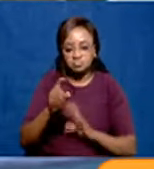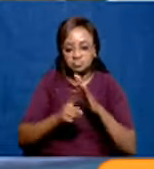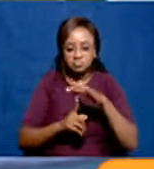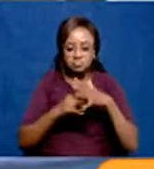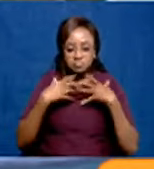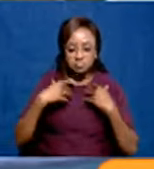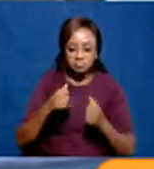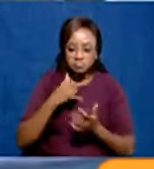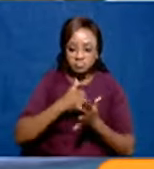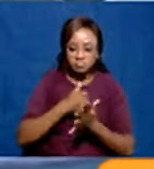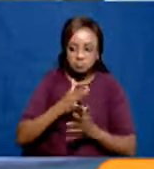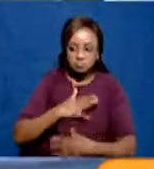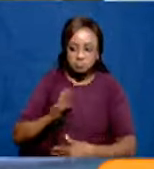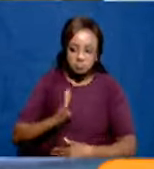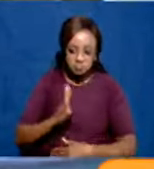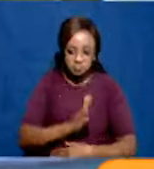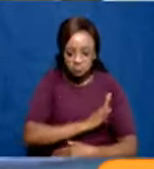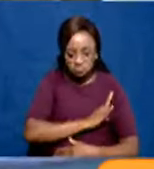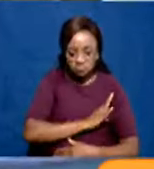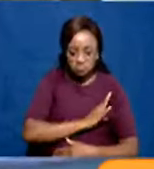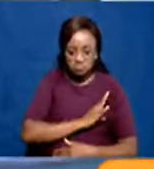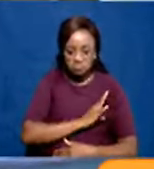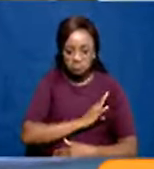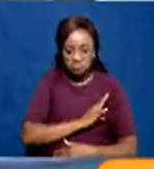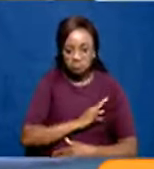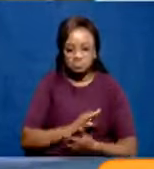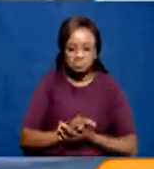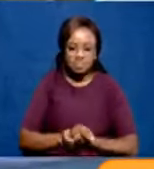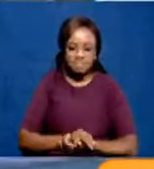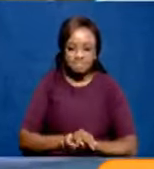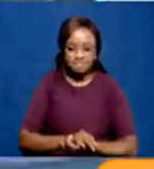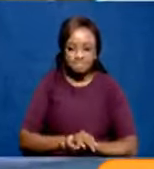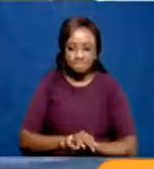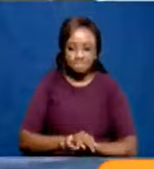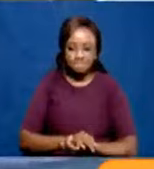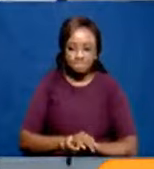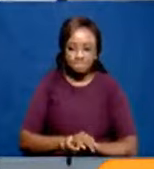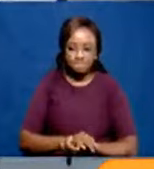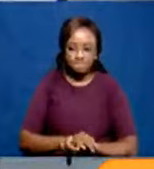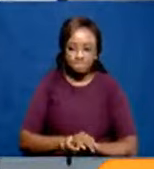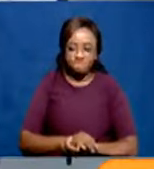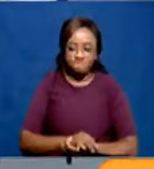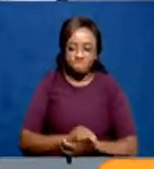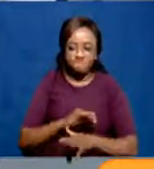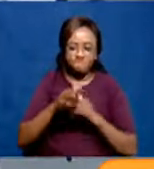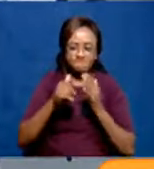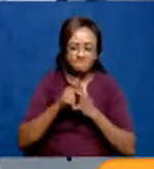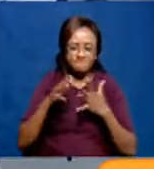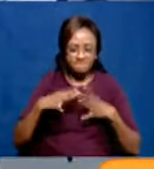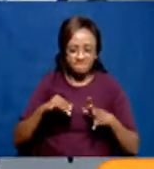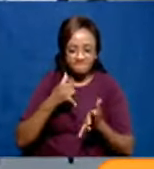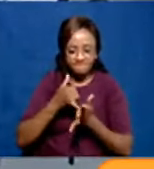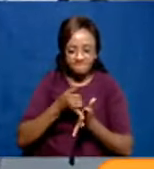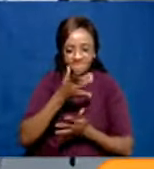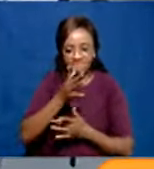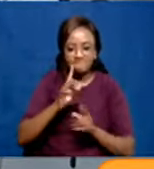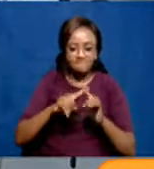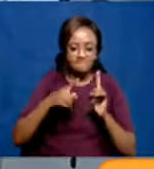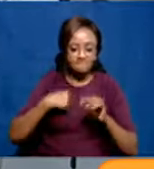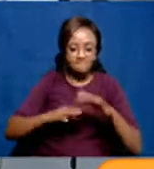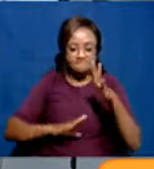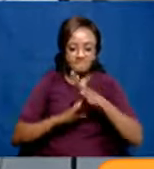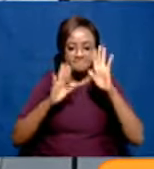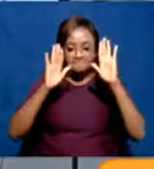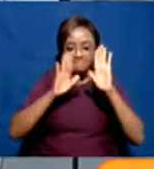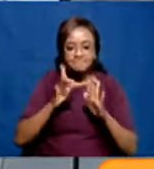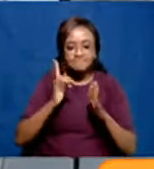it? Other than having somebody from the faith-based sector and from the private sector as well. So we've covered everybody in terms of interest. And our emphasis is, please